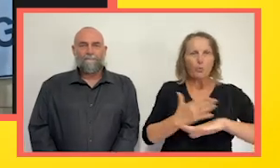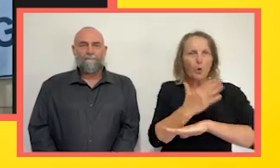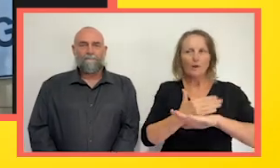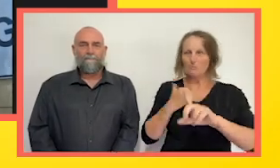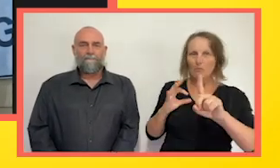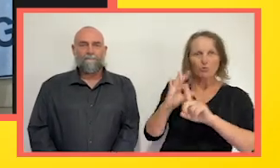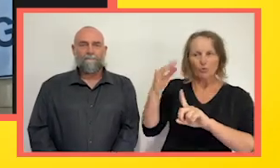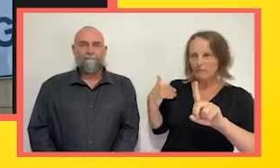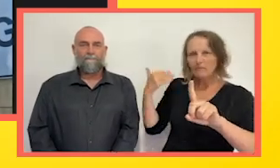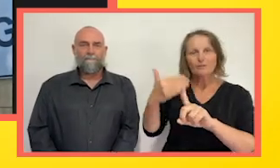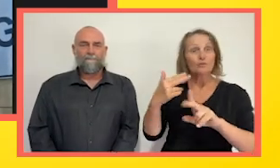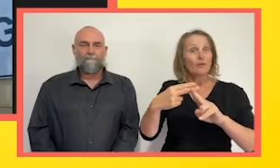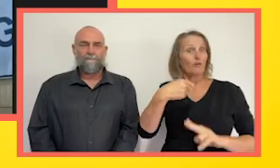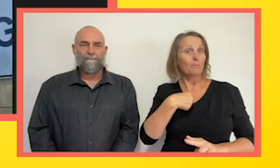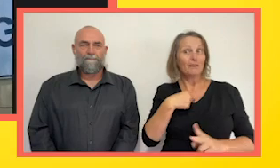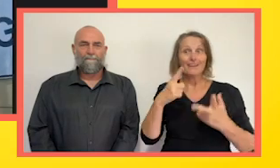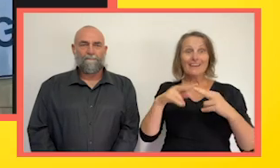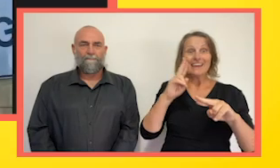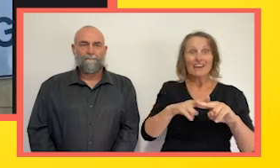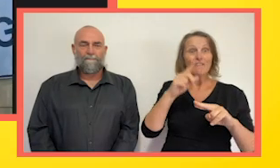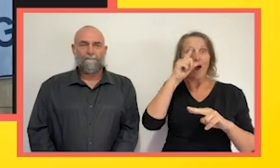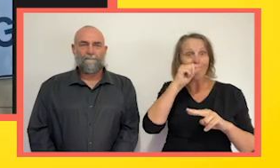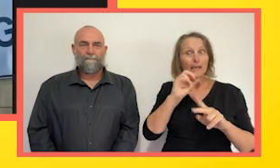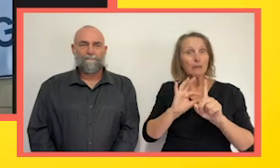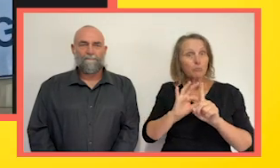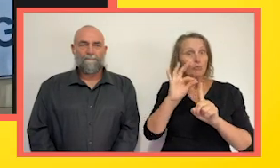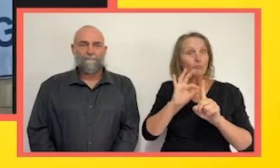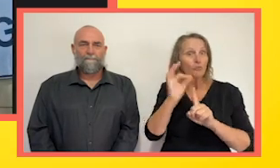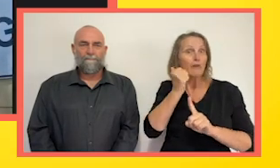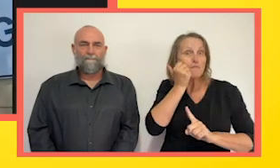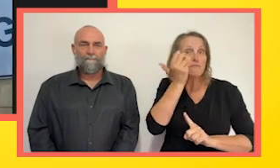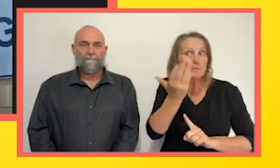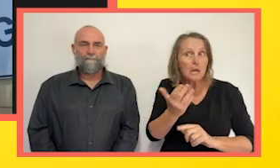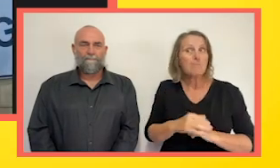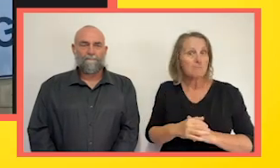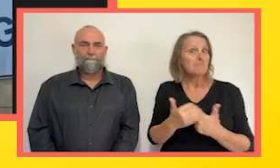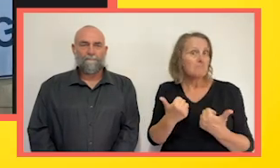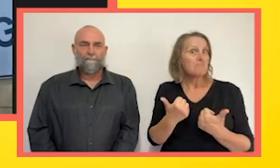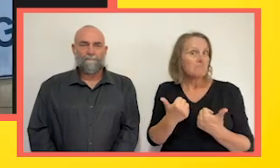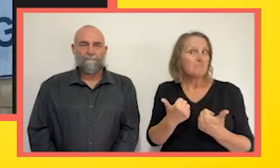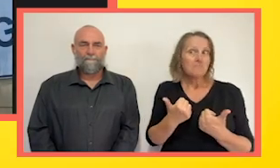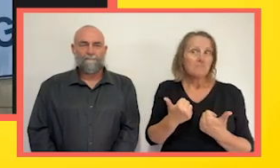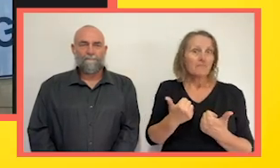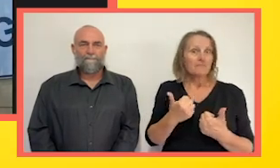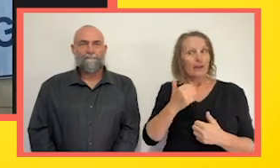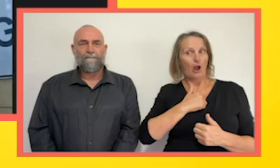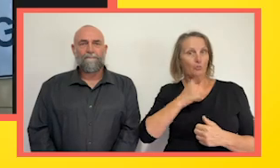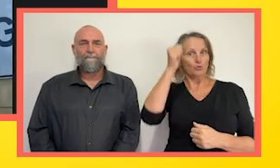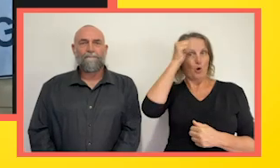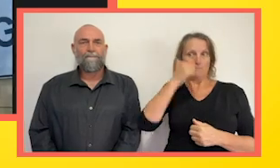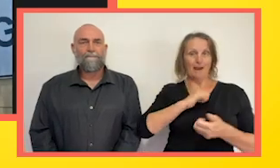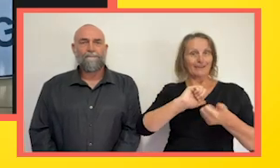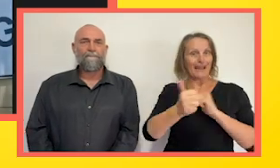improvement over time. So for me, if I can just keep being a little bit better every day and, from what I know my game is